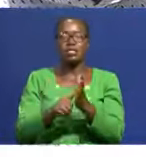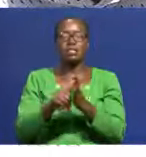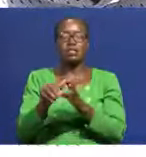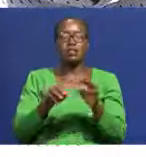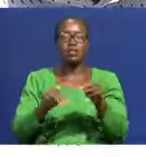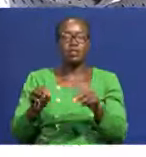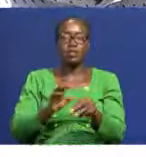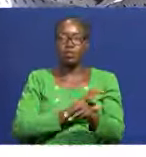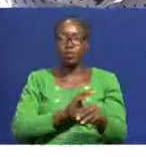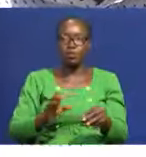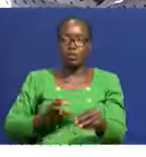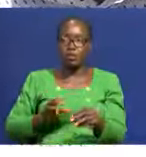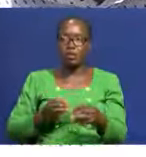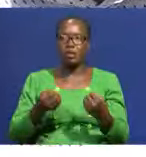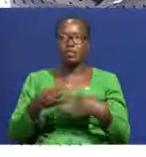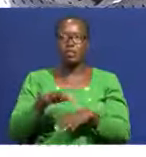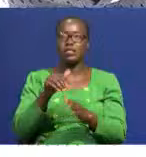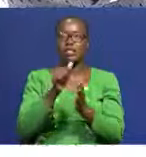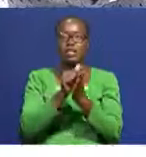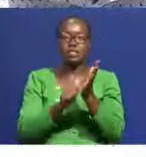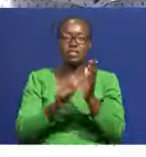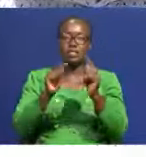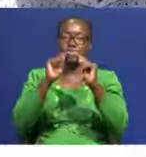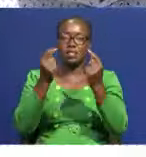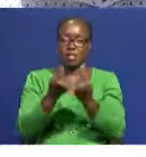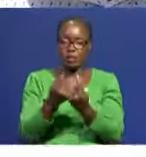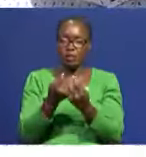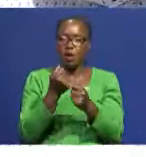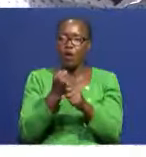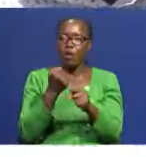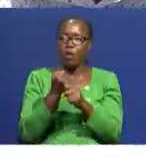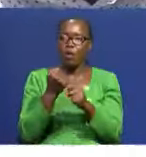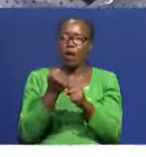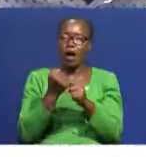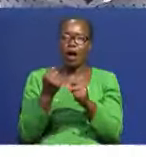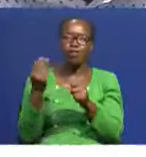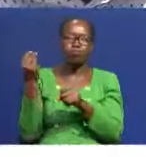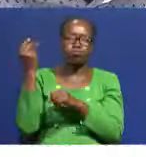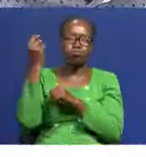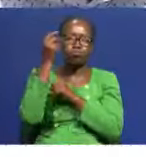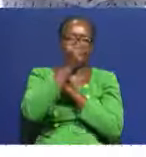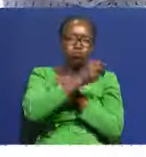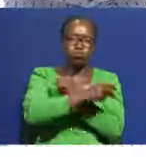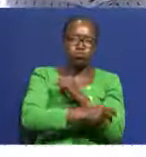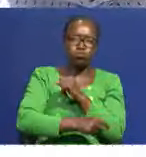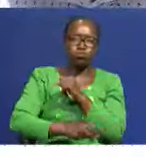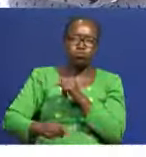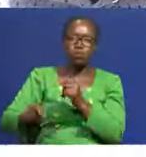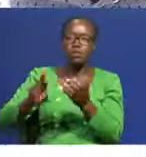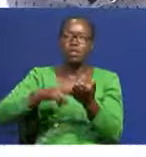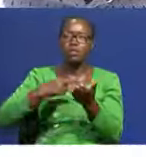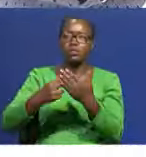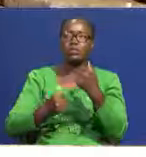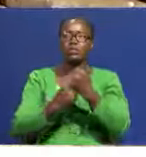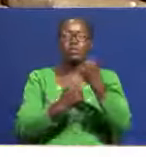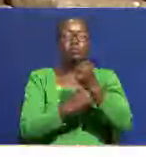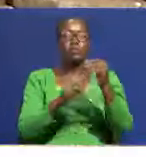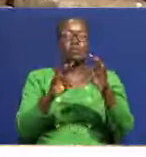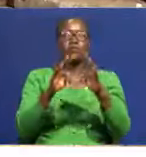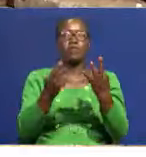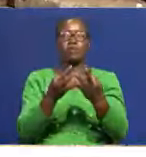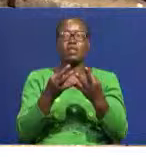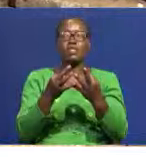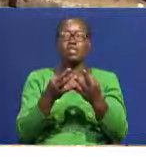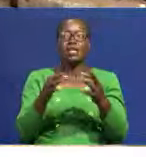Committee, which is a multi-agency team that has worked around the clock to mobilize resources to support the families that have